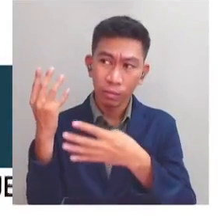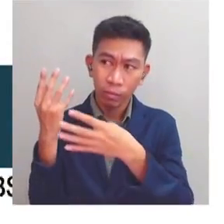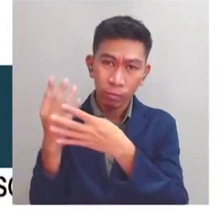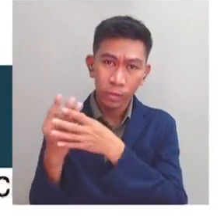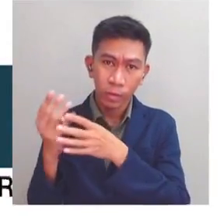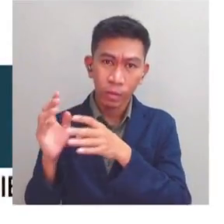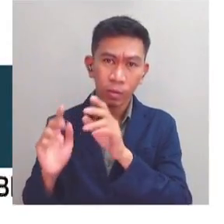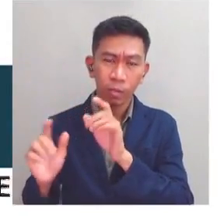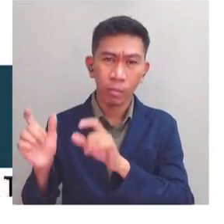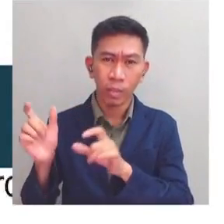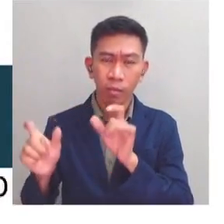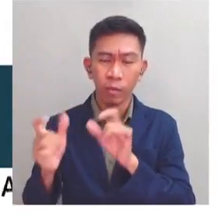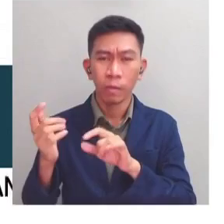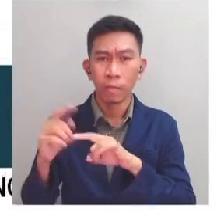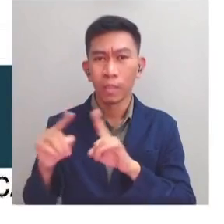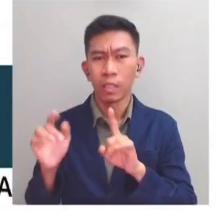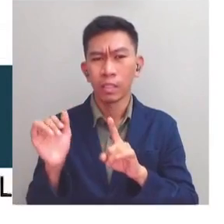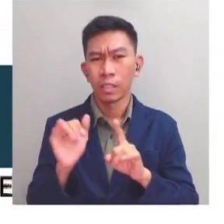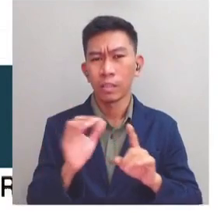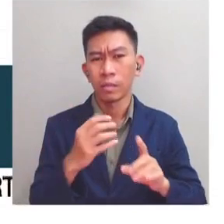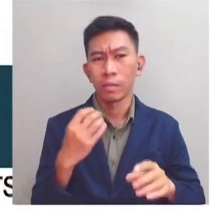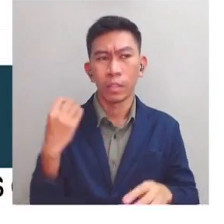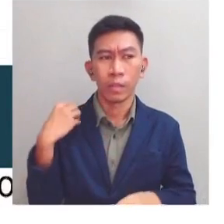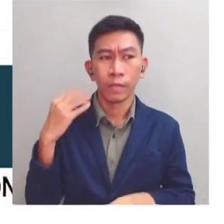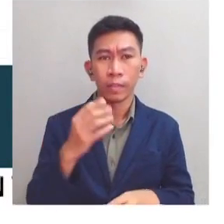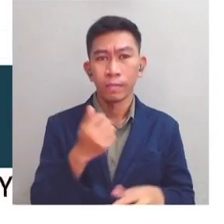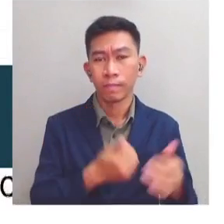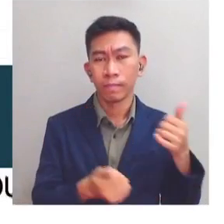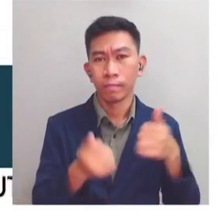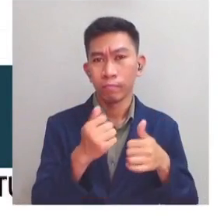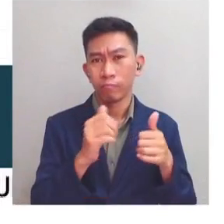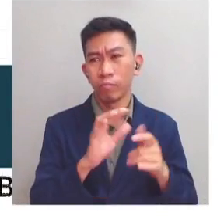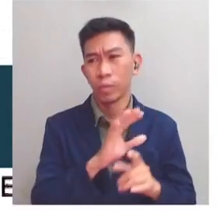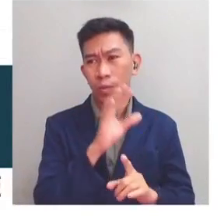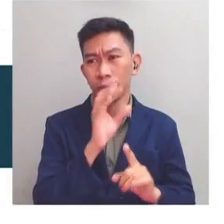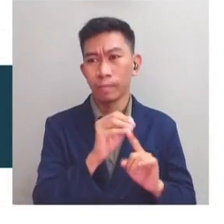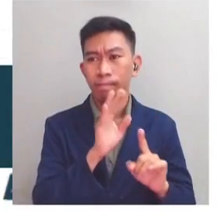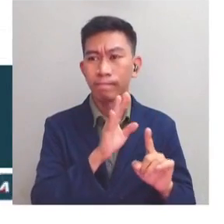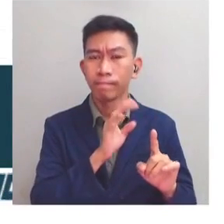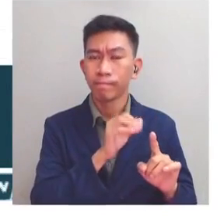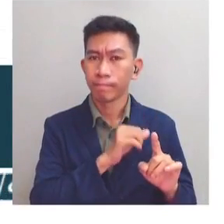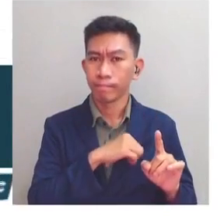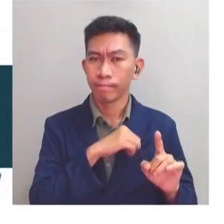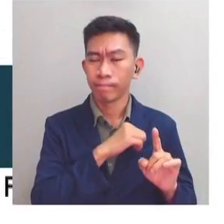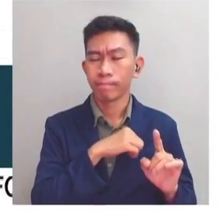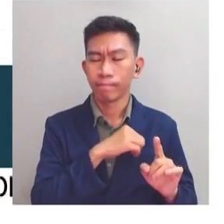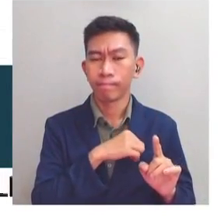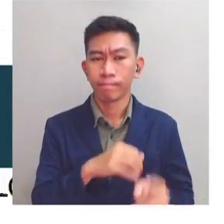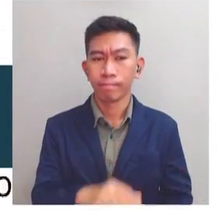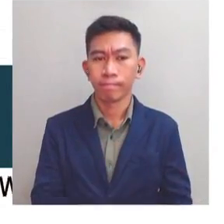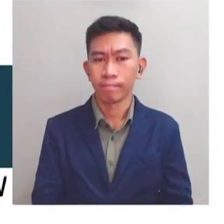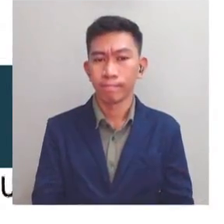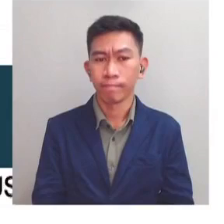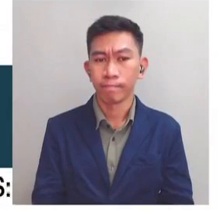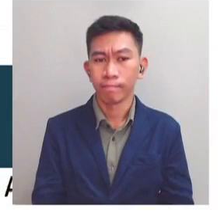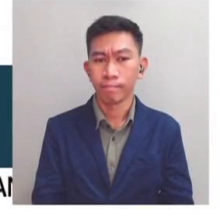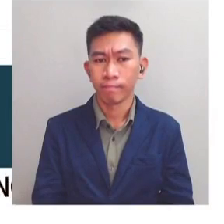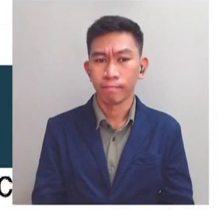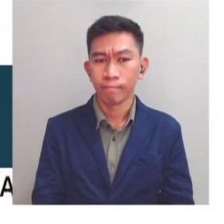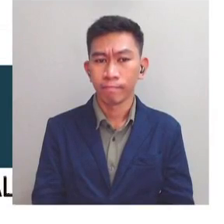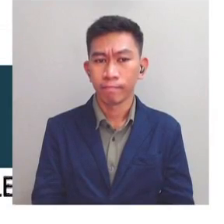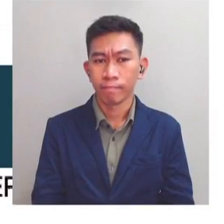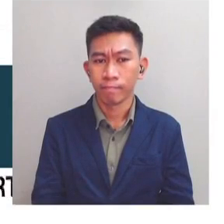kultura ng mga officials natin, mga correctional officers natin, no? Yung may culture